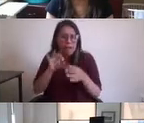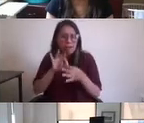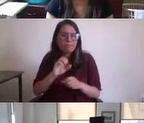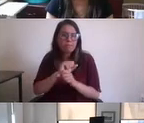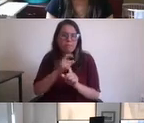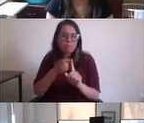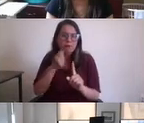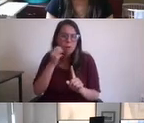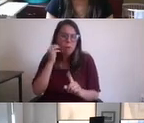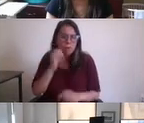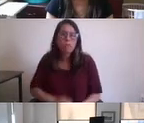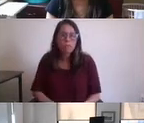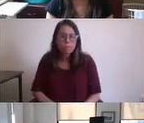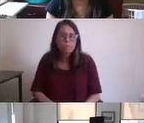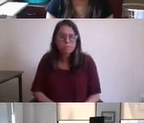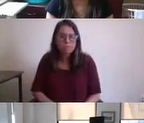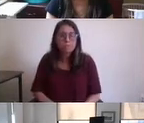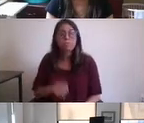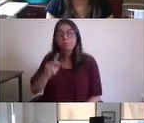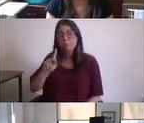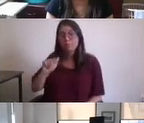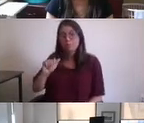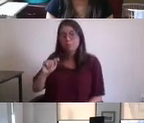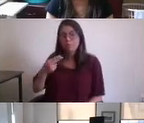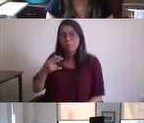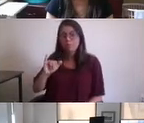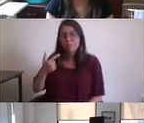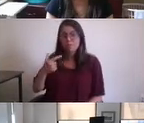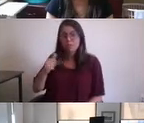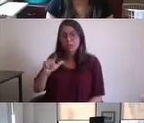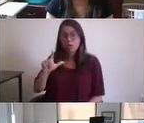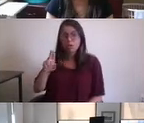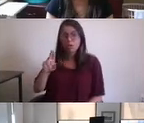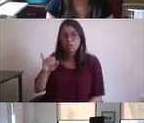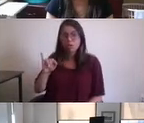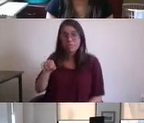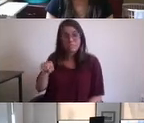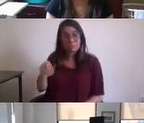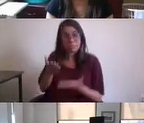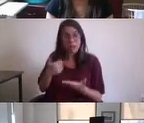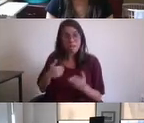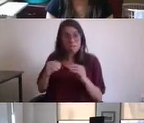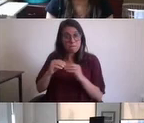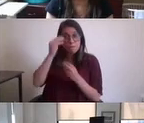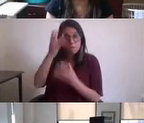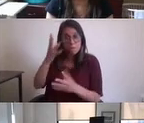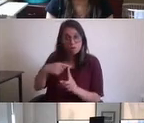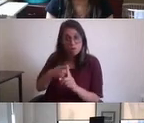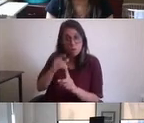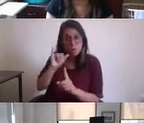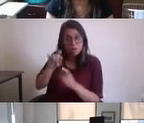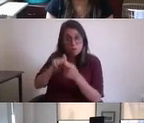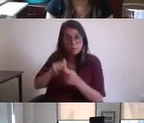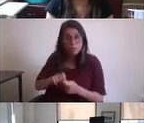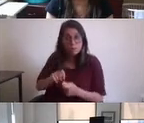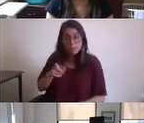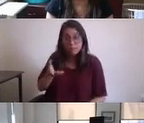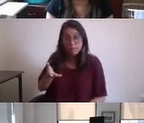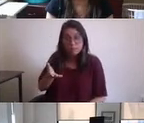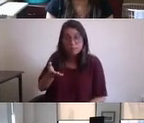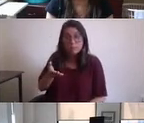from home. I think Kathy Gallucci may have some additional information about some of those items.